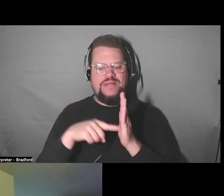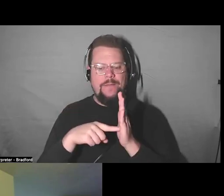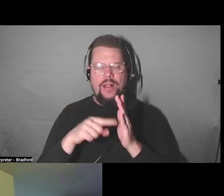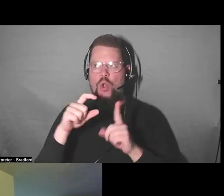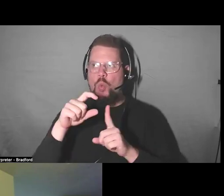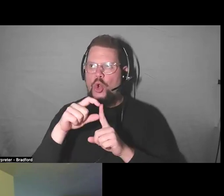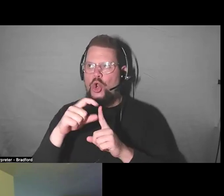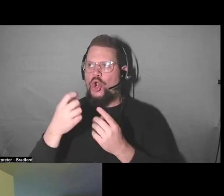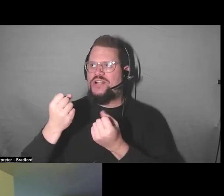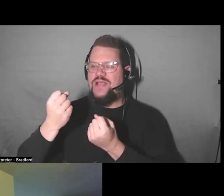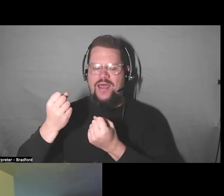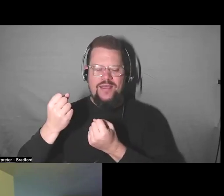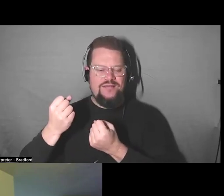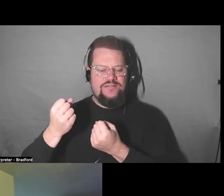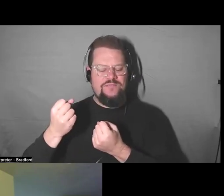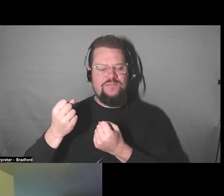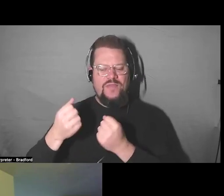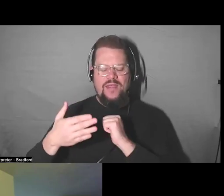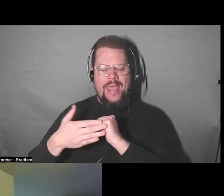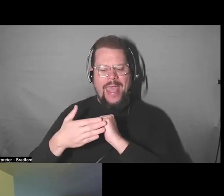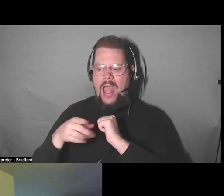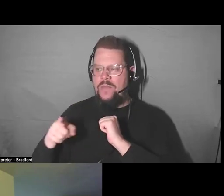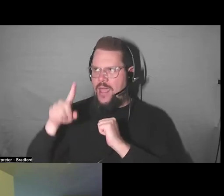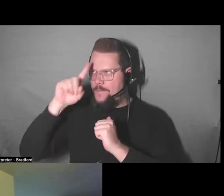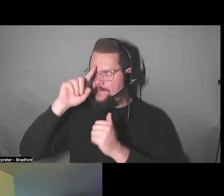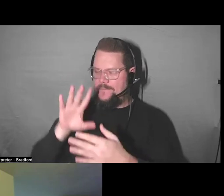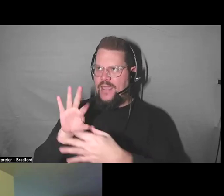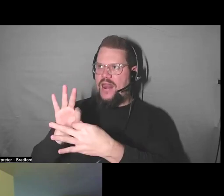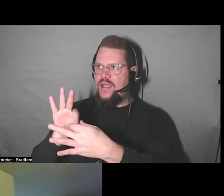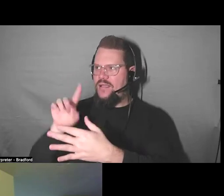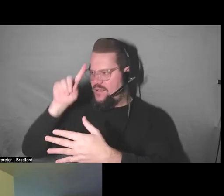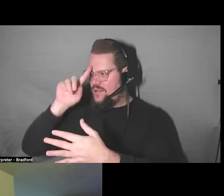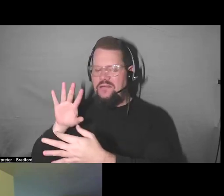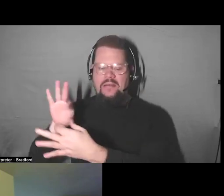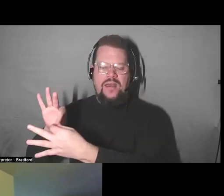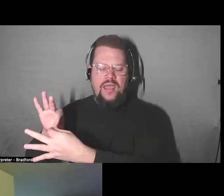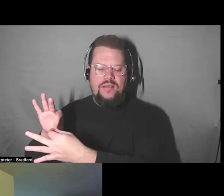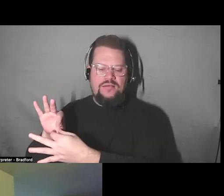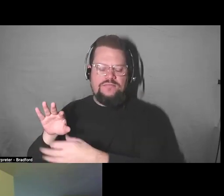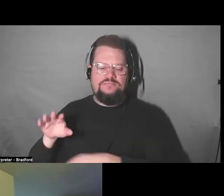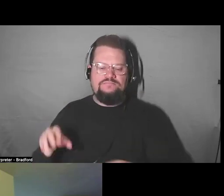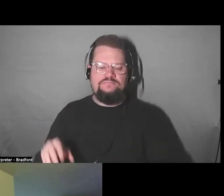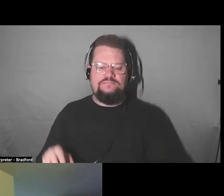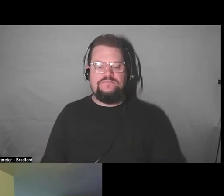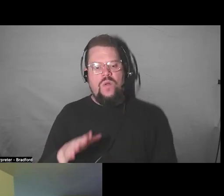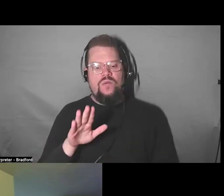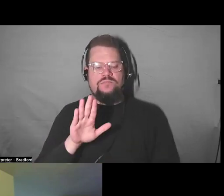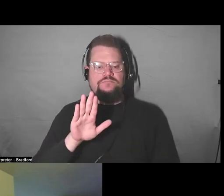Right. sign, and helping them make that connection. So this Yeah. was very,